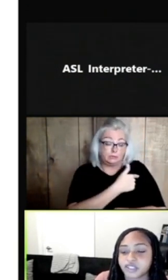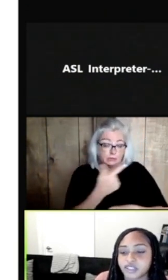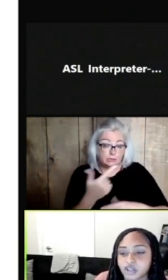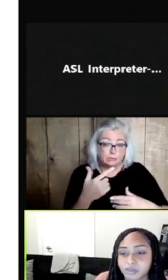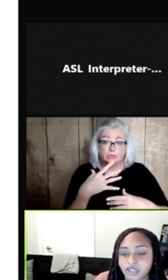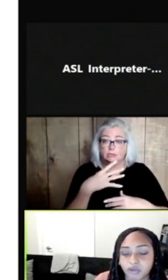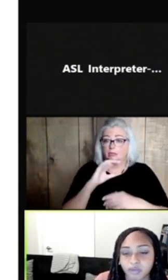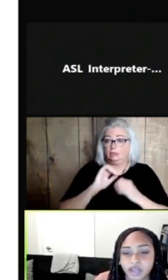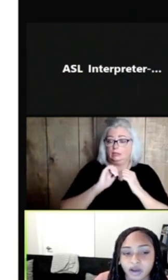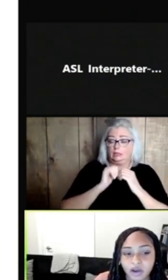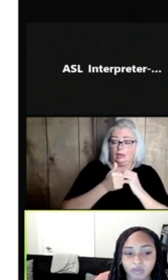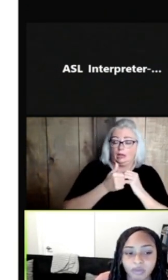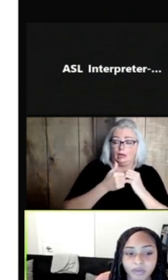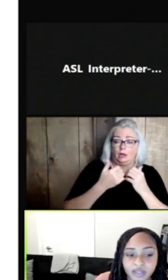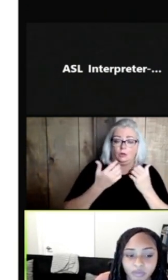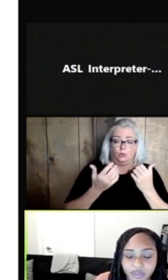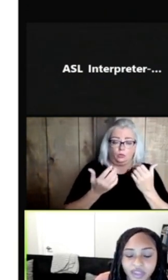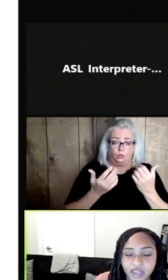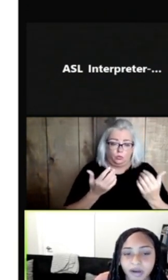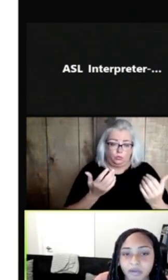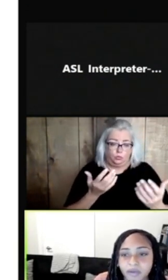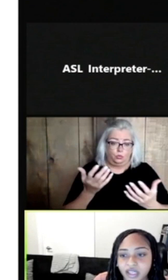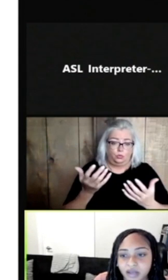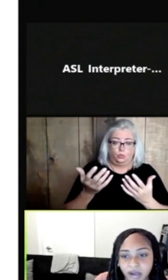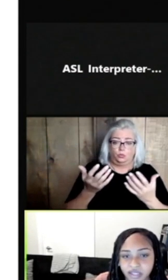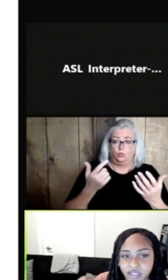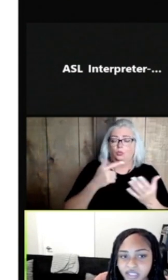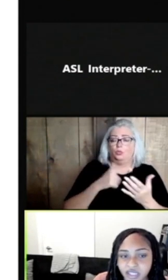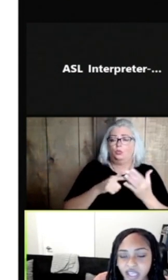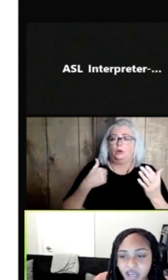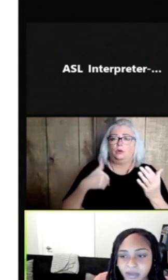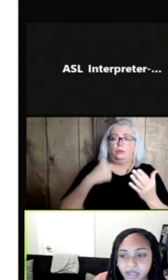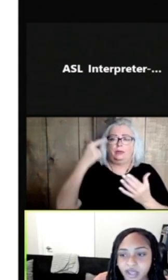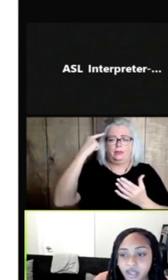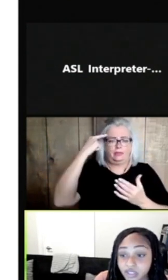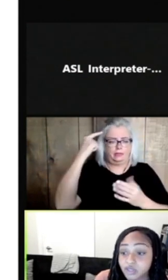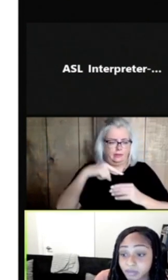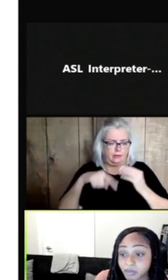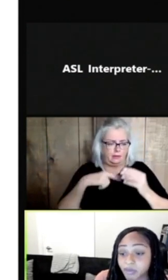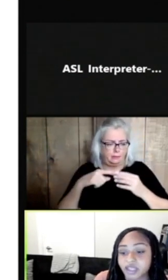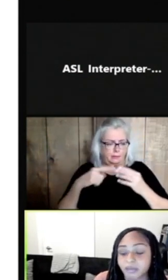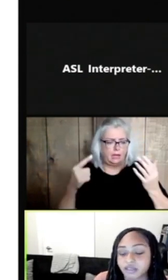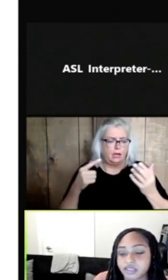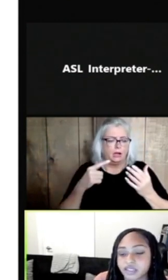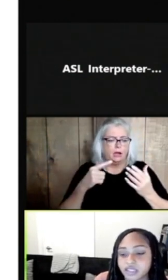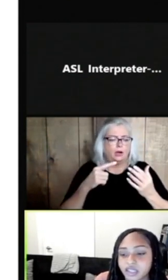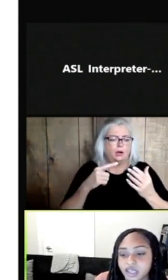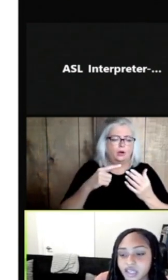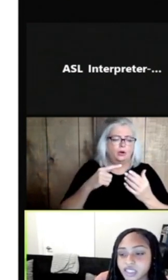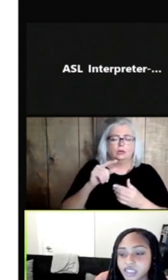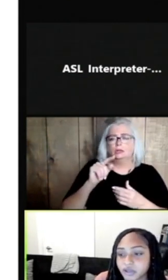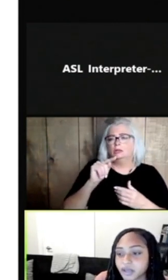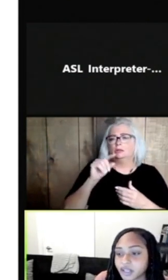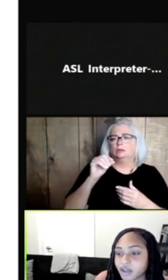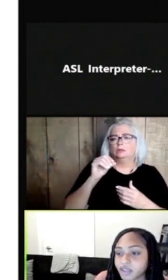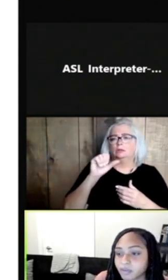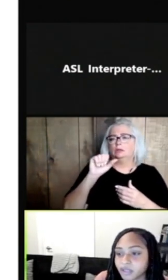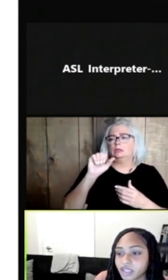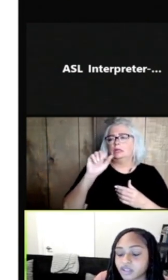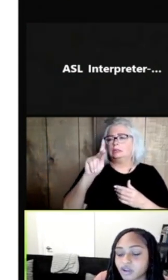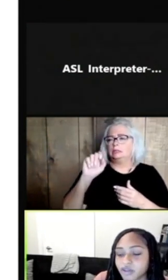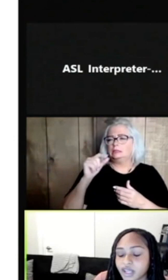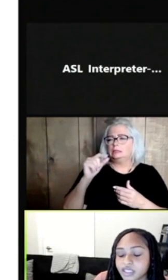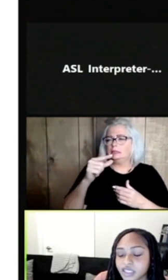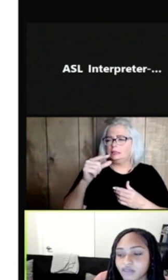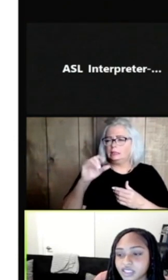it differs in terms of what we think about when we think about the Tuskegee Airmen, when we think about the Tuskegee experiment and how that